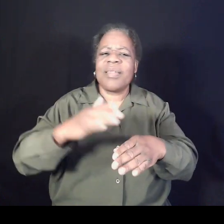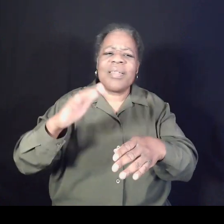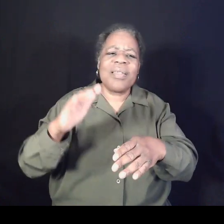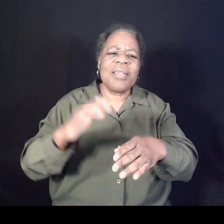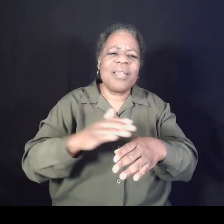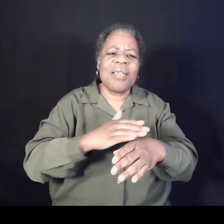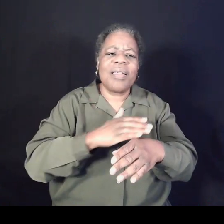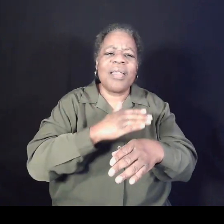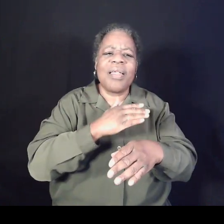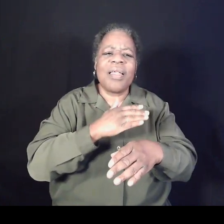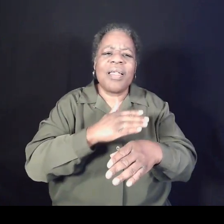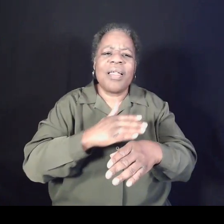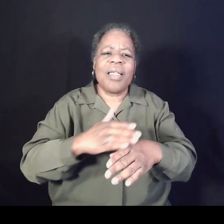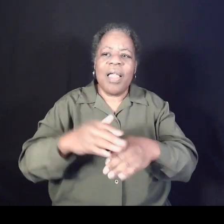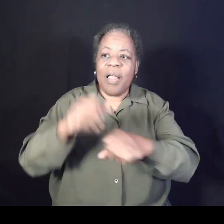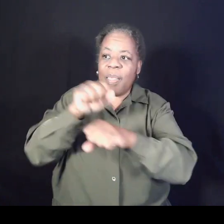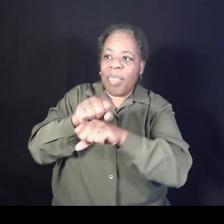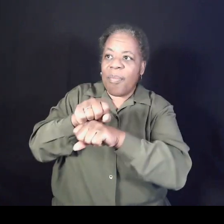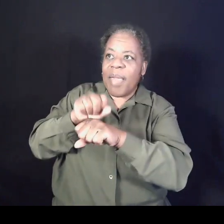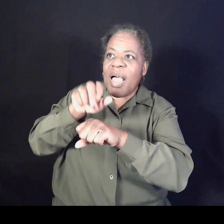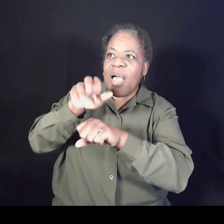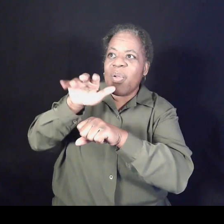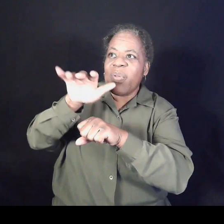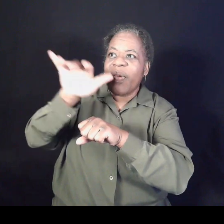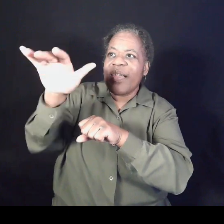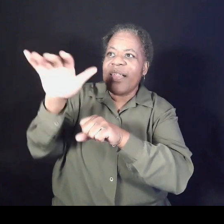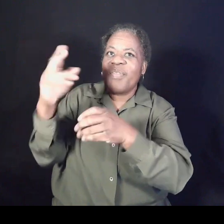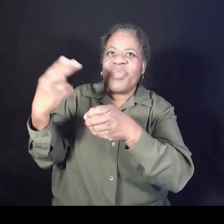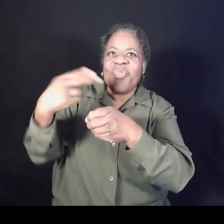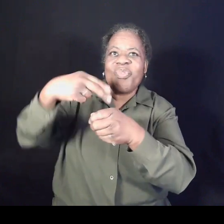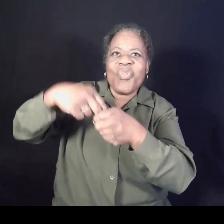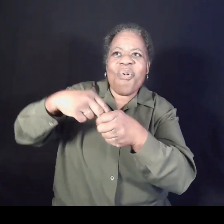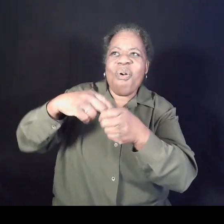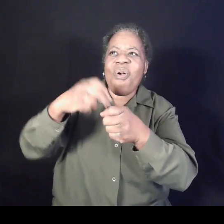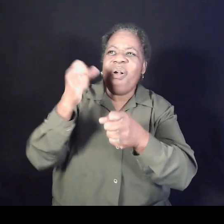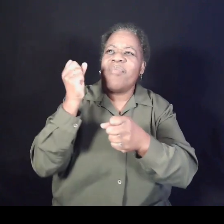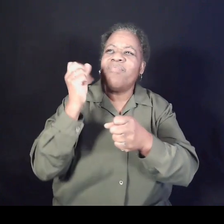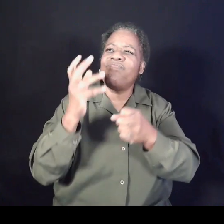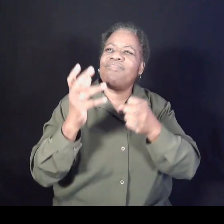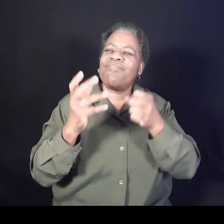plains and the mountains in reply,